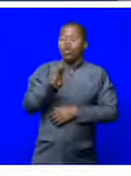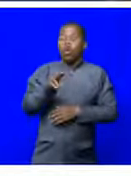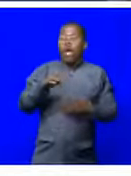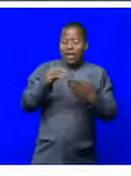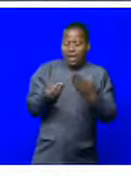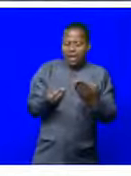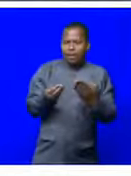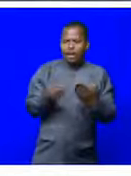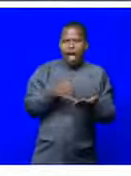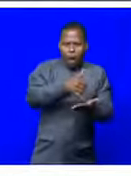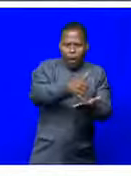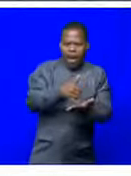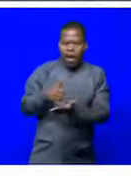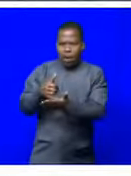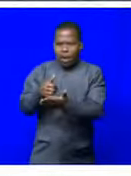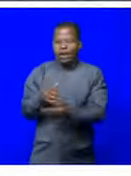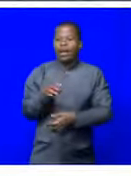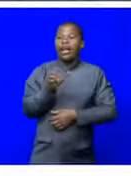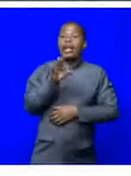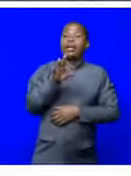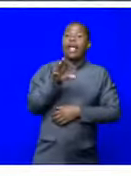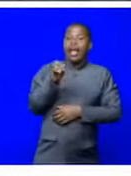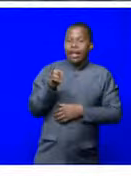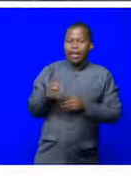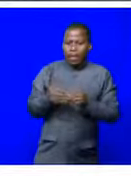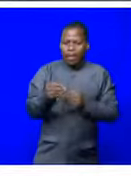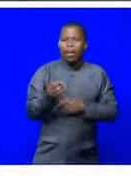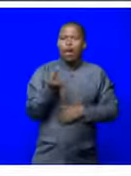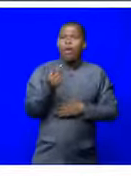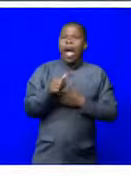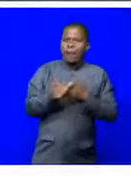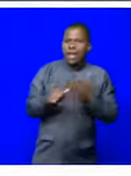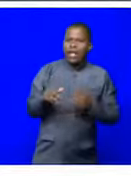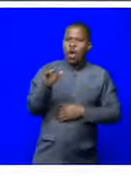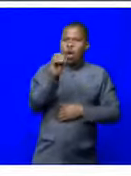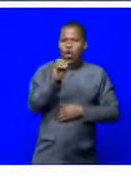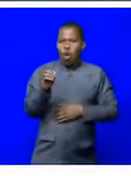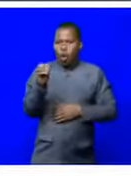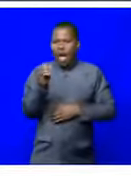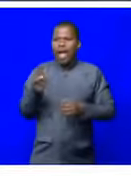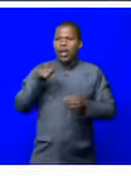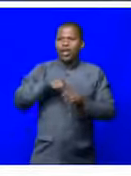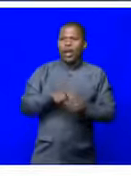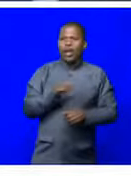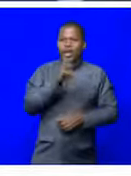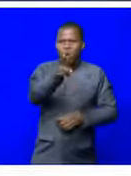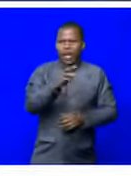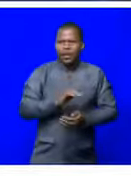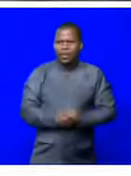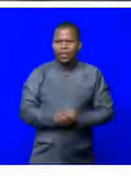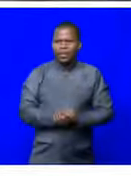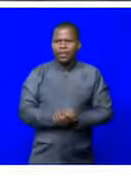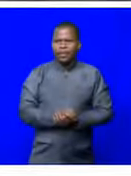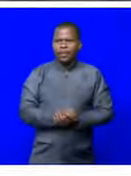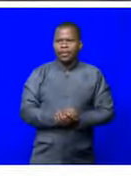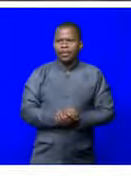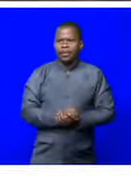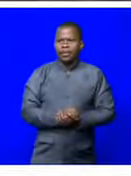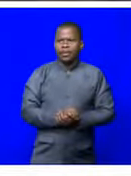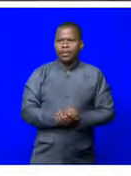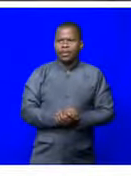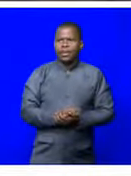lamathathu enyangeni yenyoni uyawuphela mhlati lunye enyangeni yemphala eminyakeni losetulu. Uqhamuka ovisi